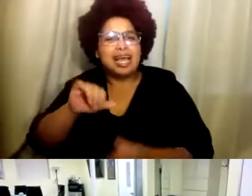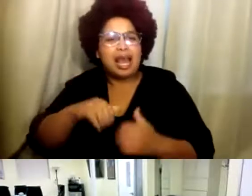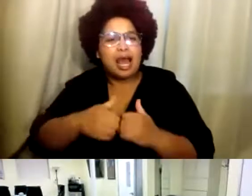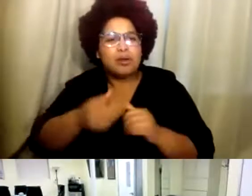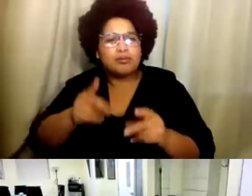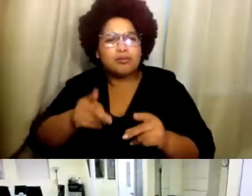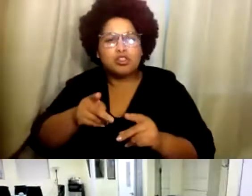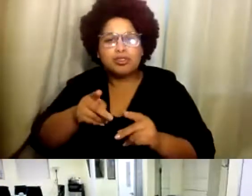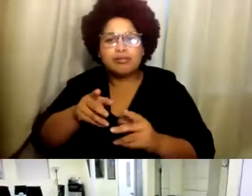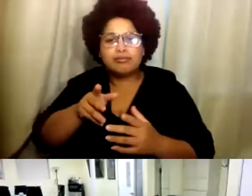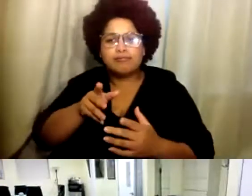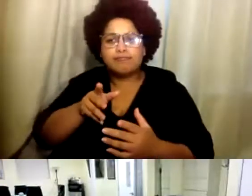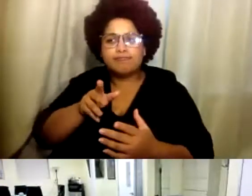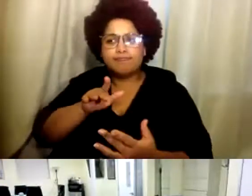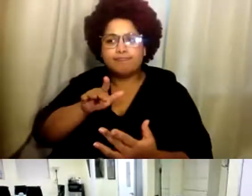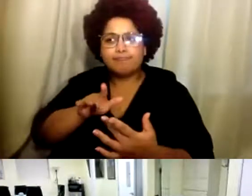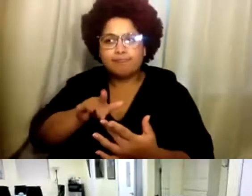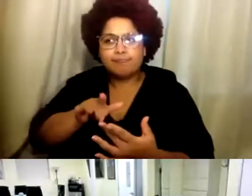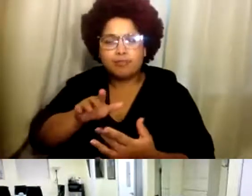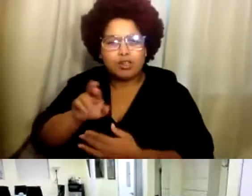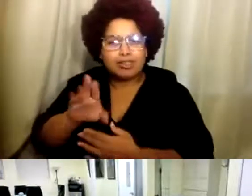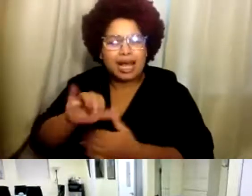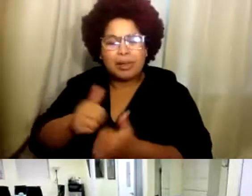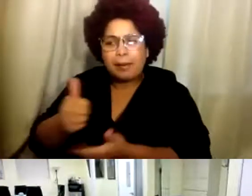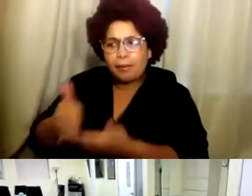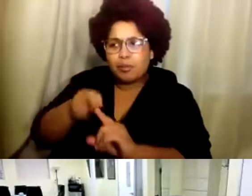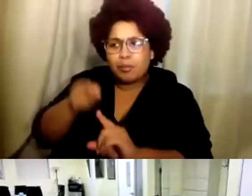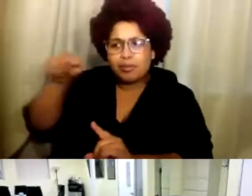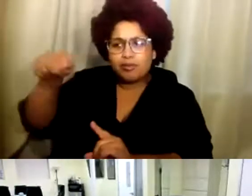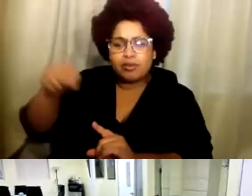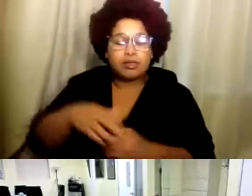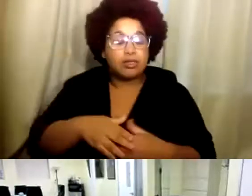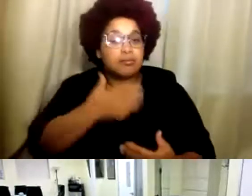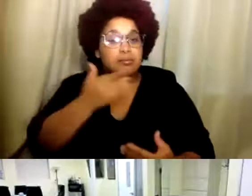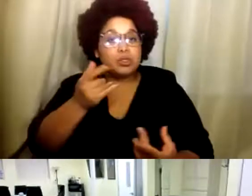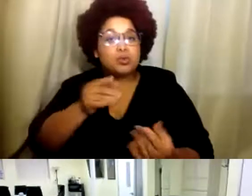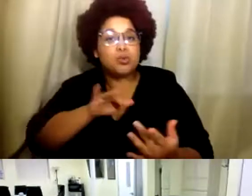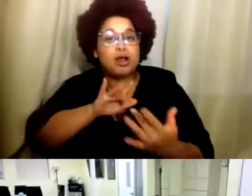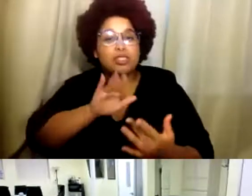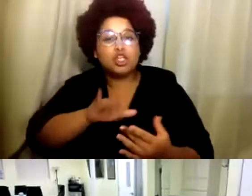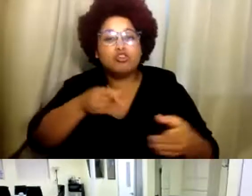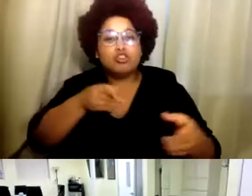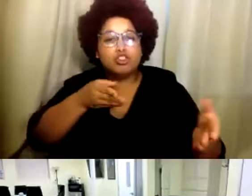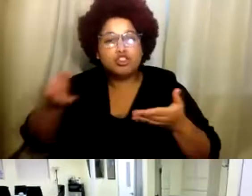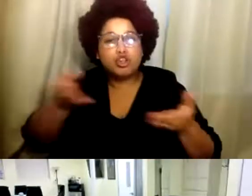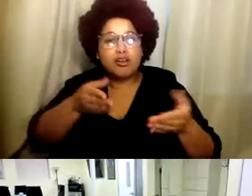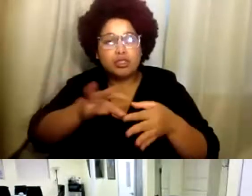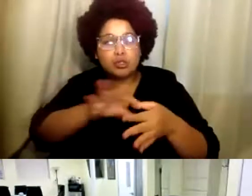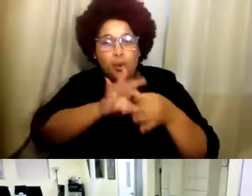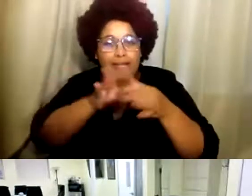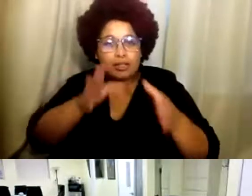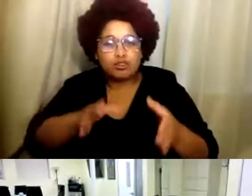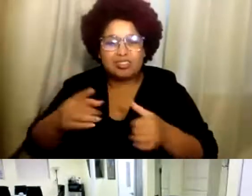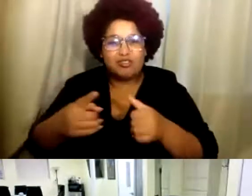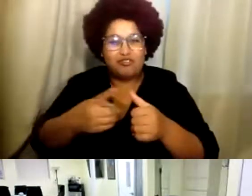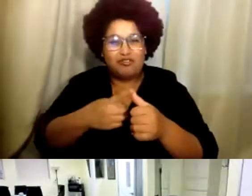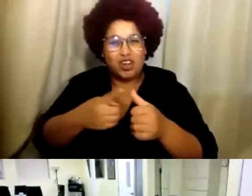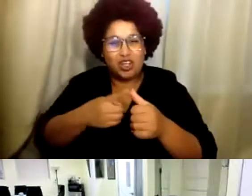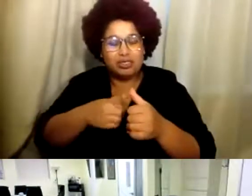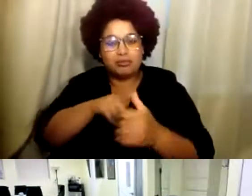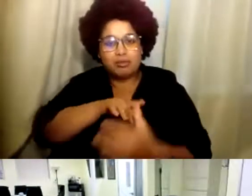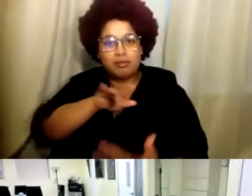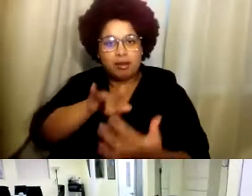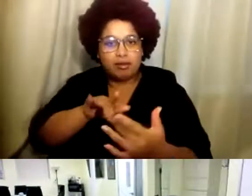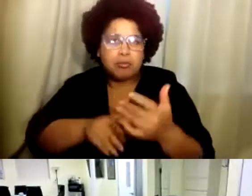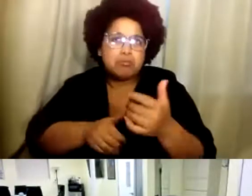regional center? What should they do? I think the important thing to do is just contact your service coordinators, number one. And that's your first point of contact, usually for